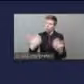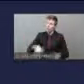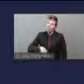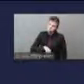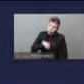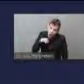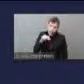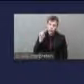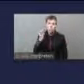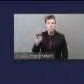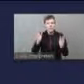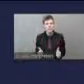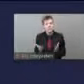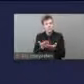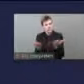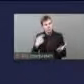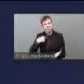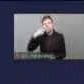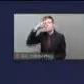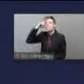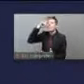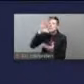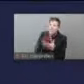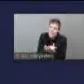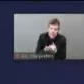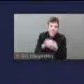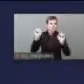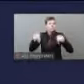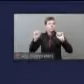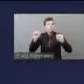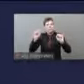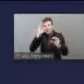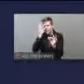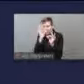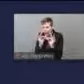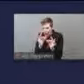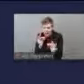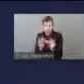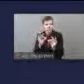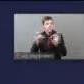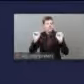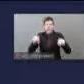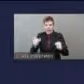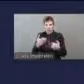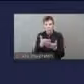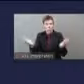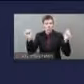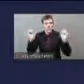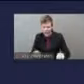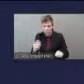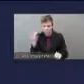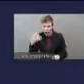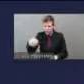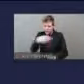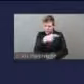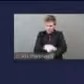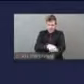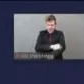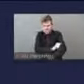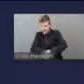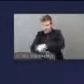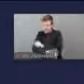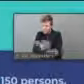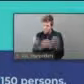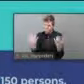believe, really good shape because we are improving our vigilance in public health efforts. Next slide.